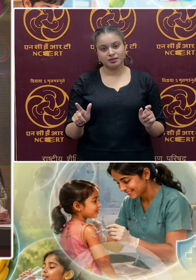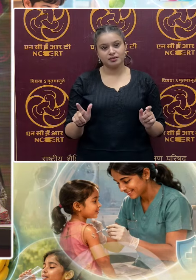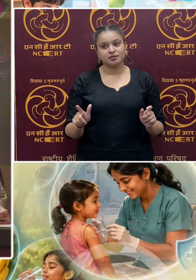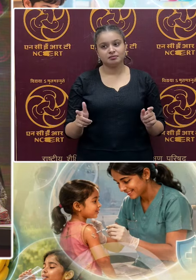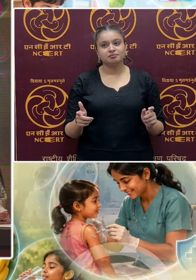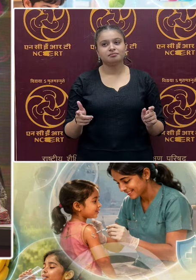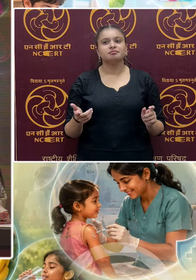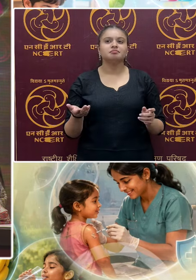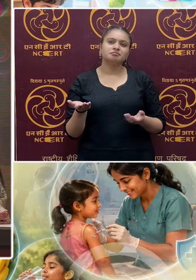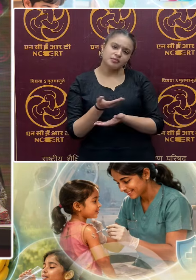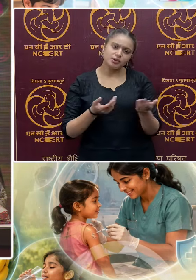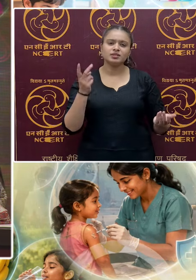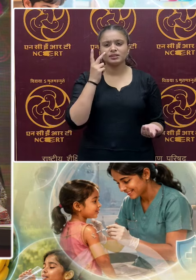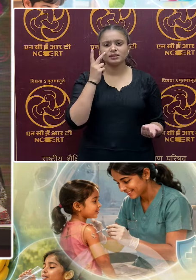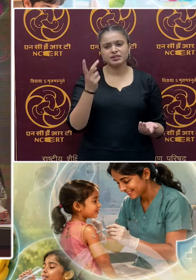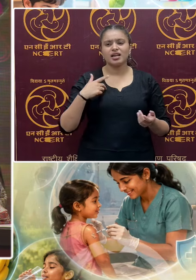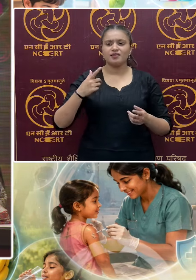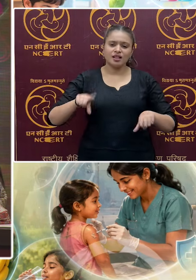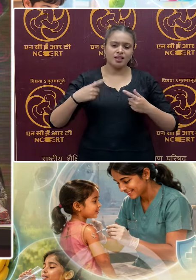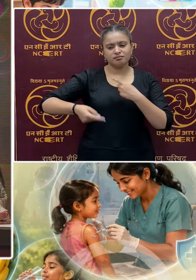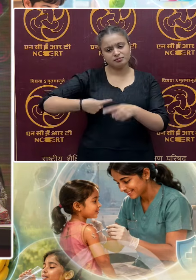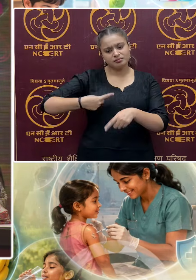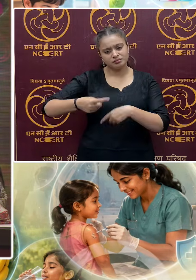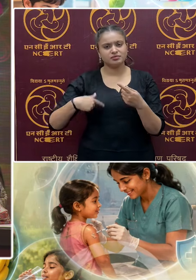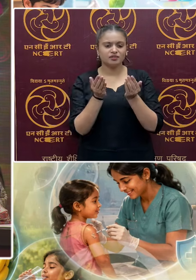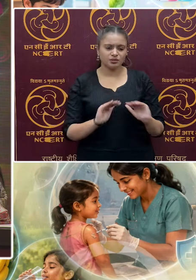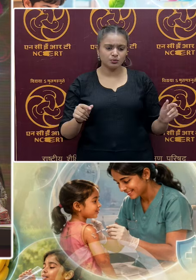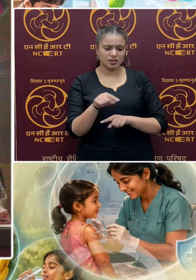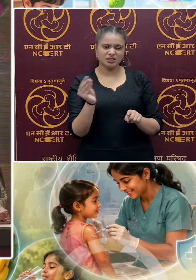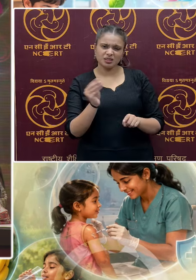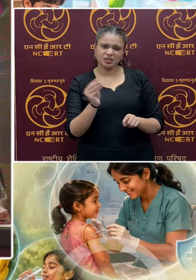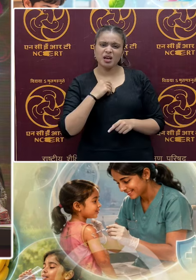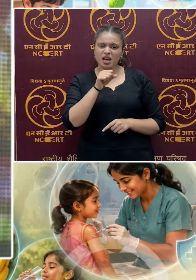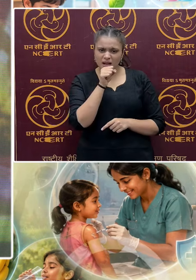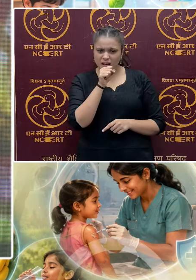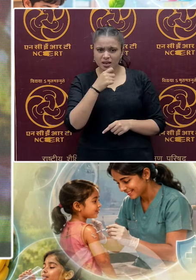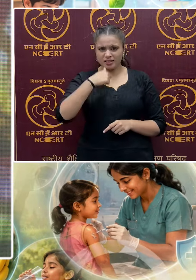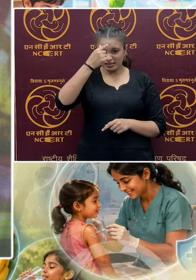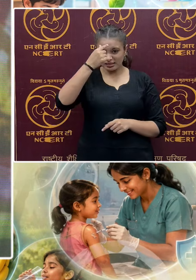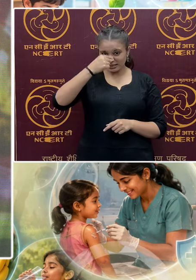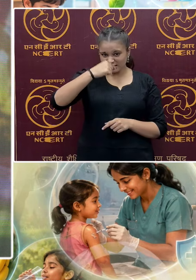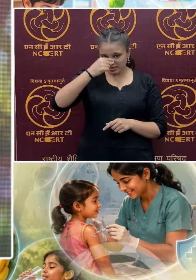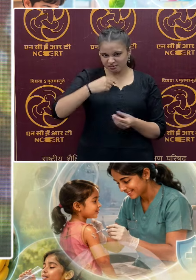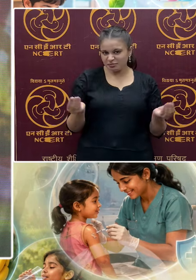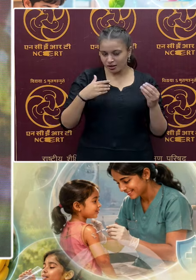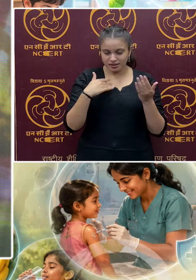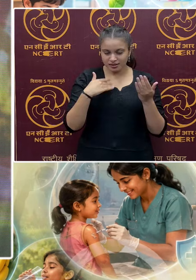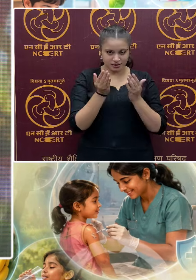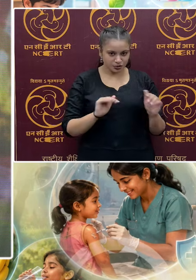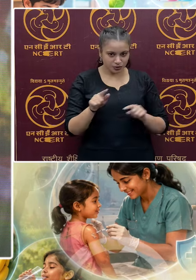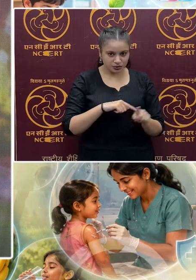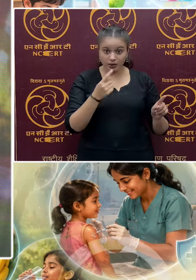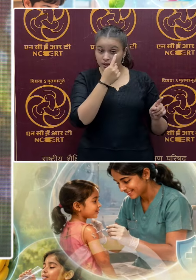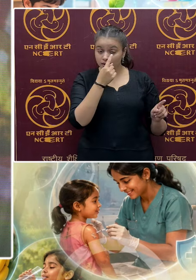We see every day in our life few kids having cough or running nose. There are kids with